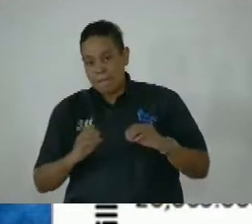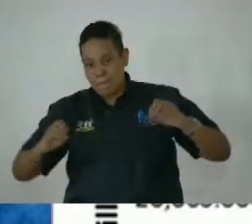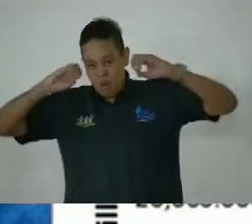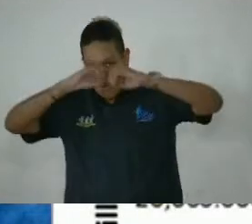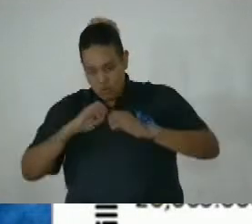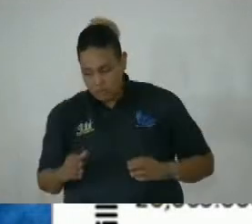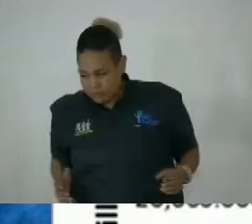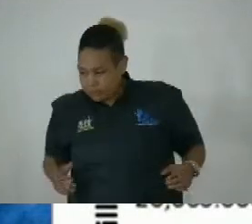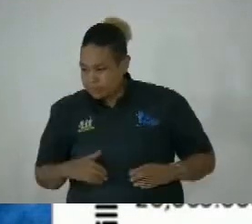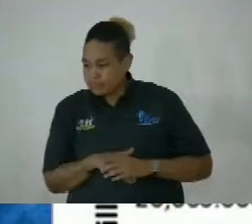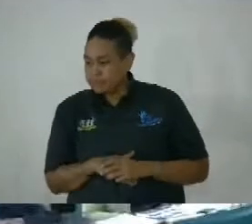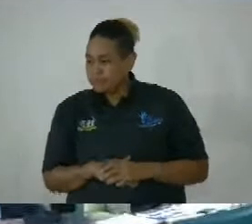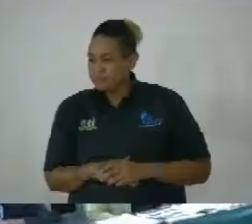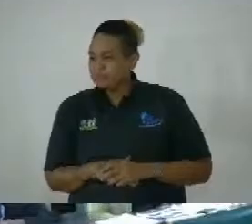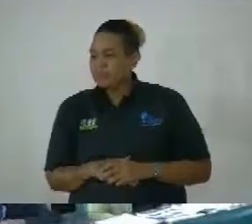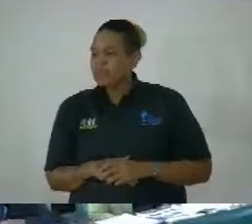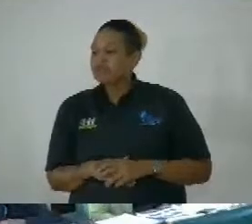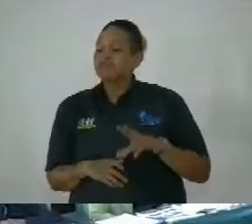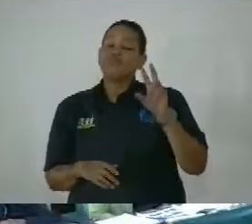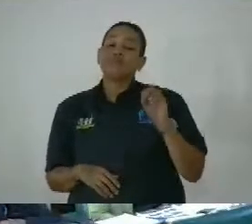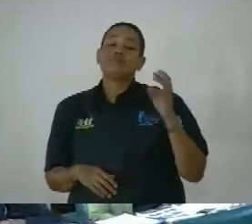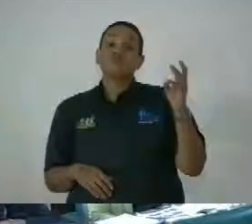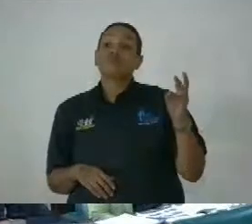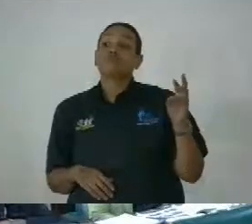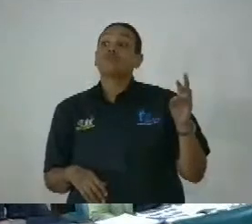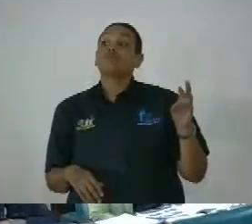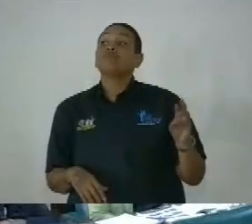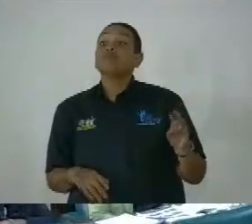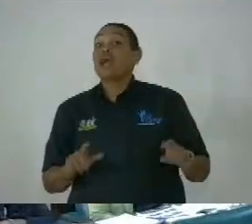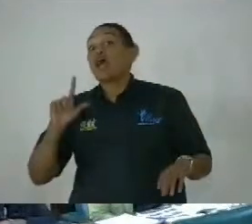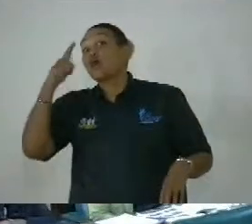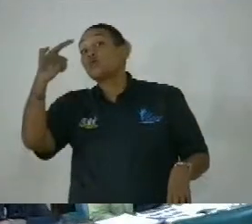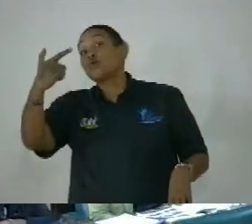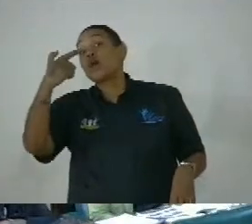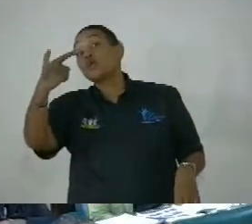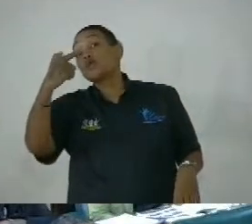2011 to 2016, and 21 times,